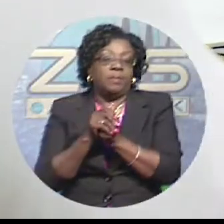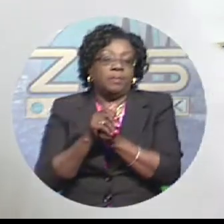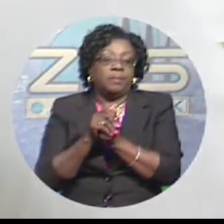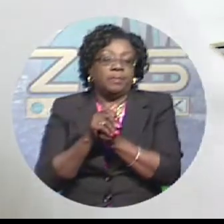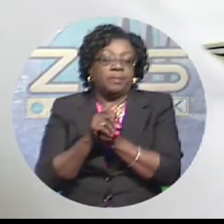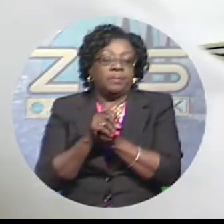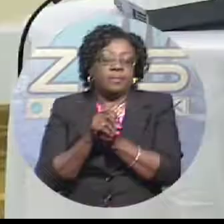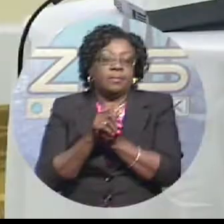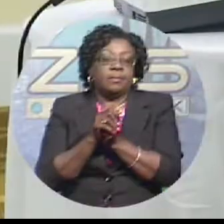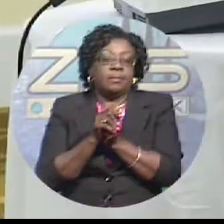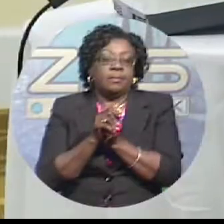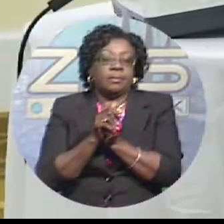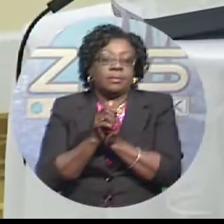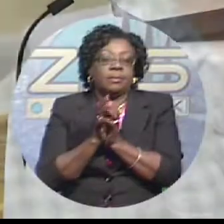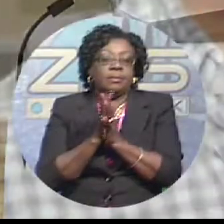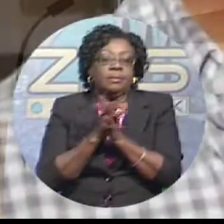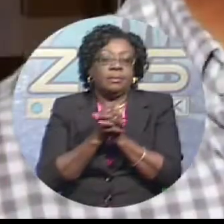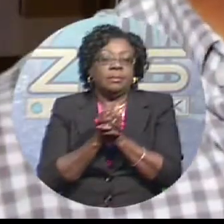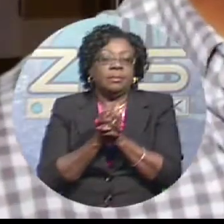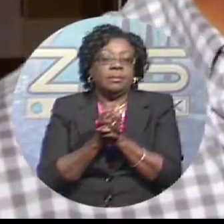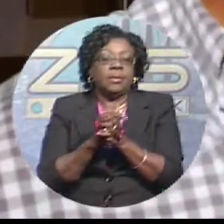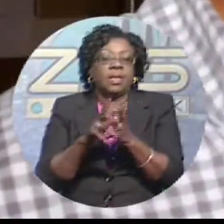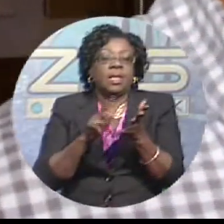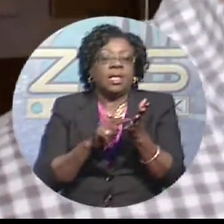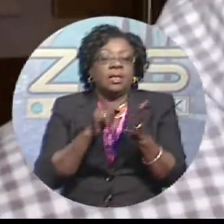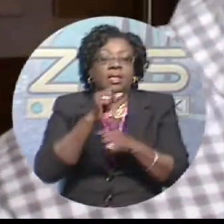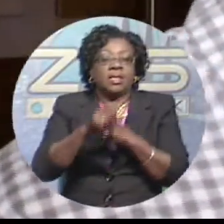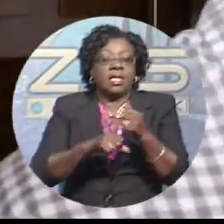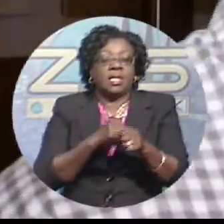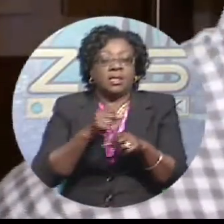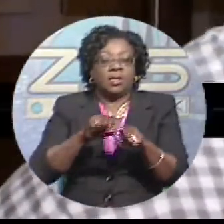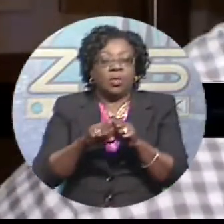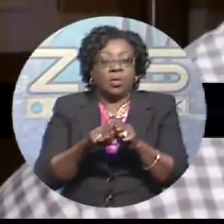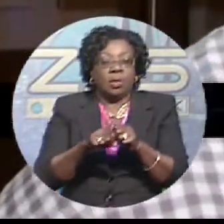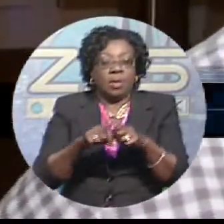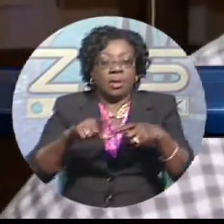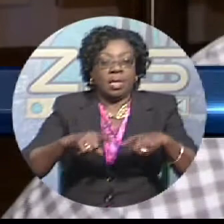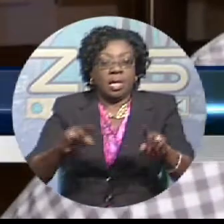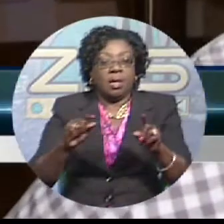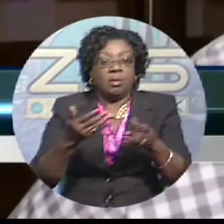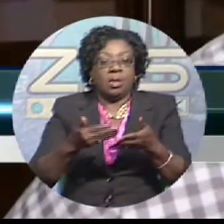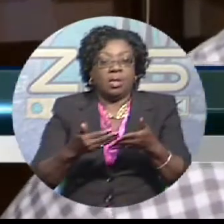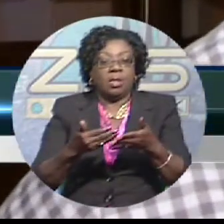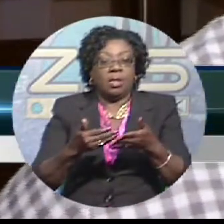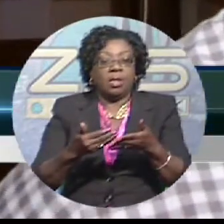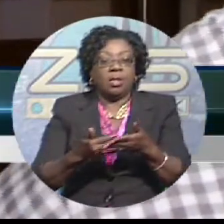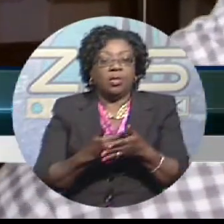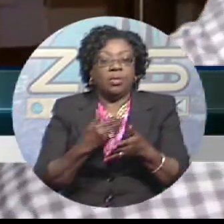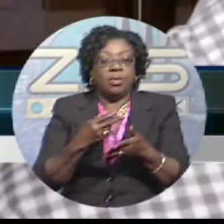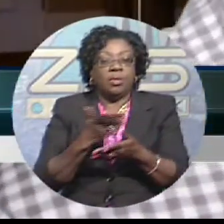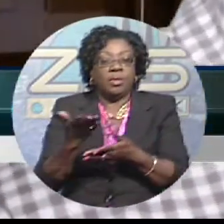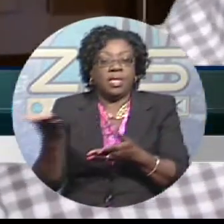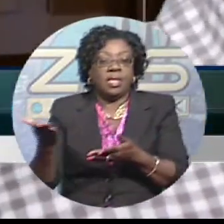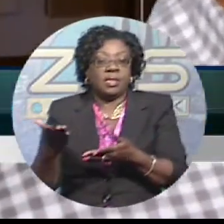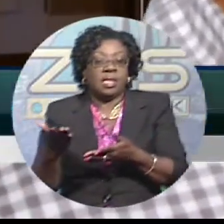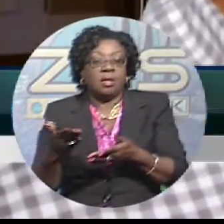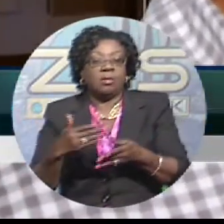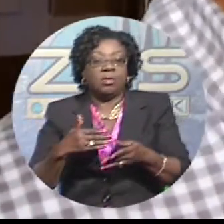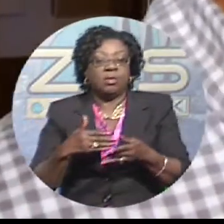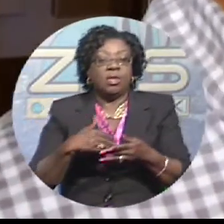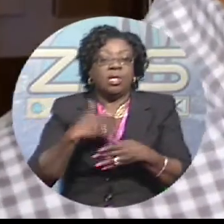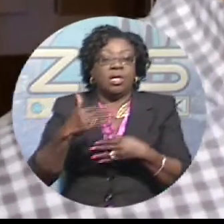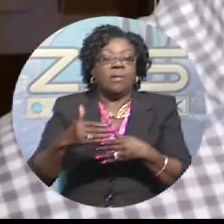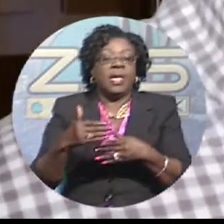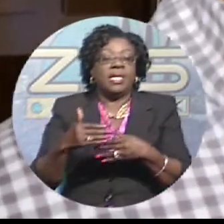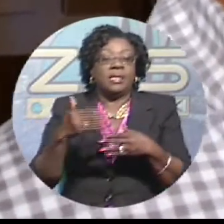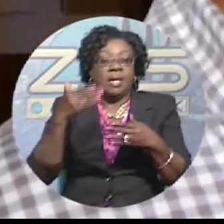knowledge. This year, so I'm learning a lot of new things in terms of how for men's fitness, men's